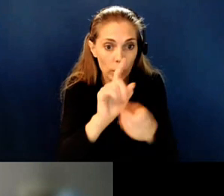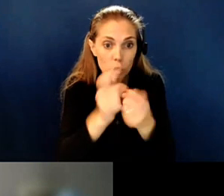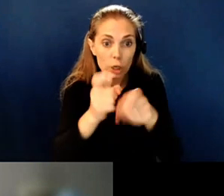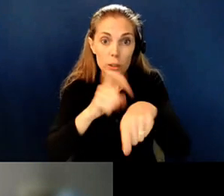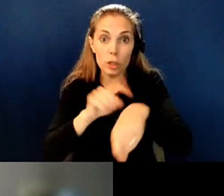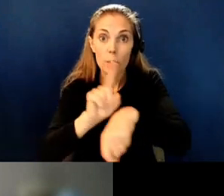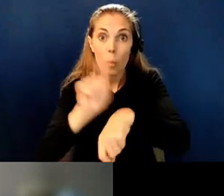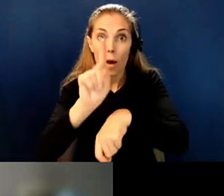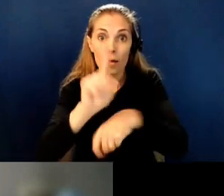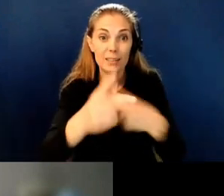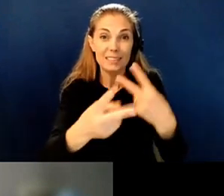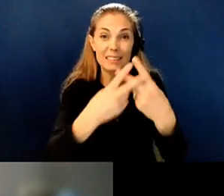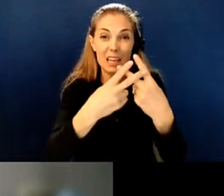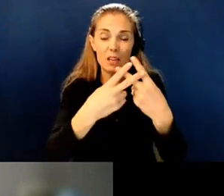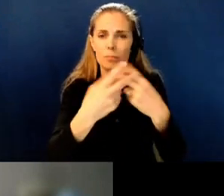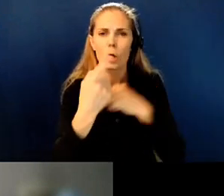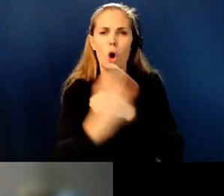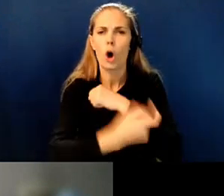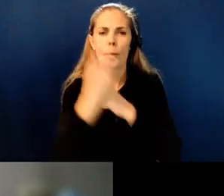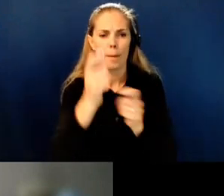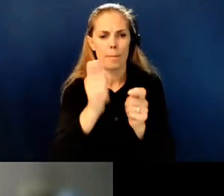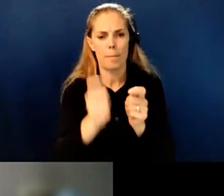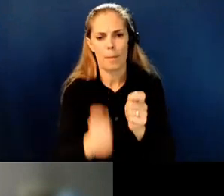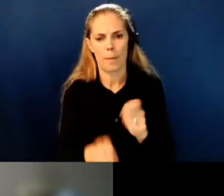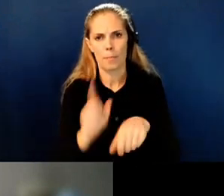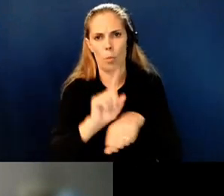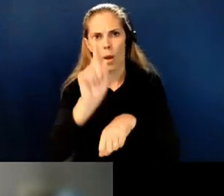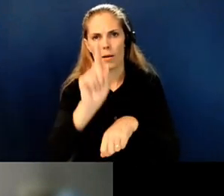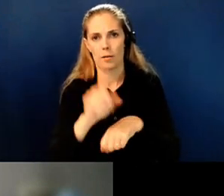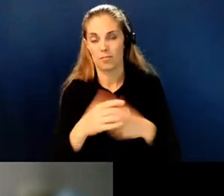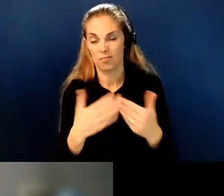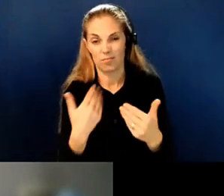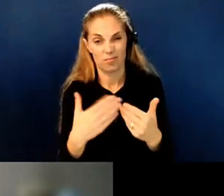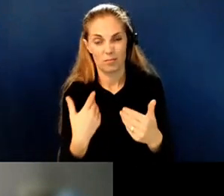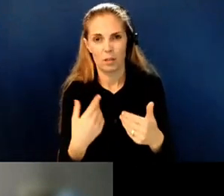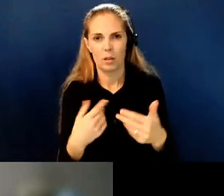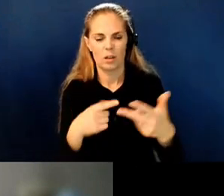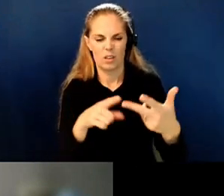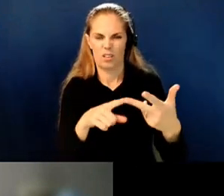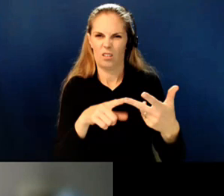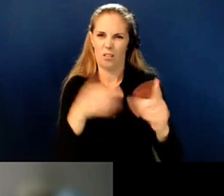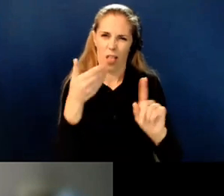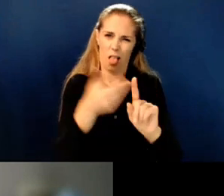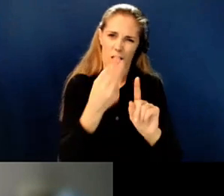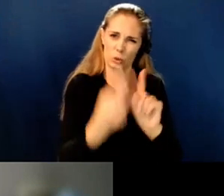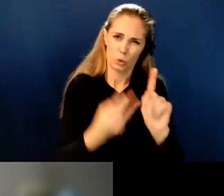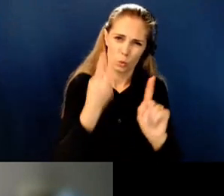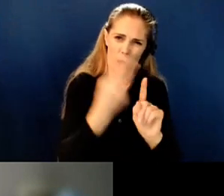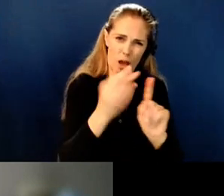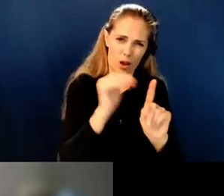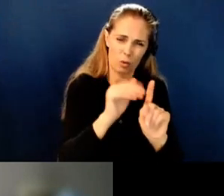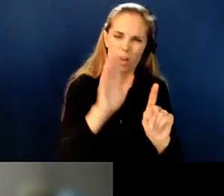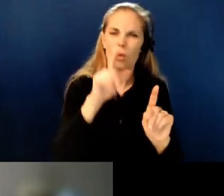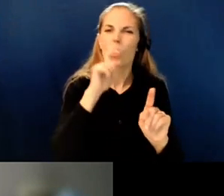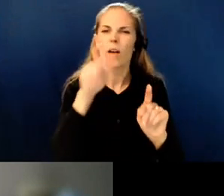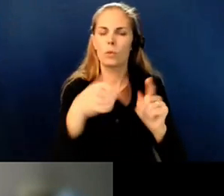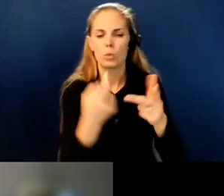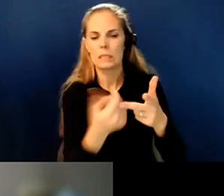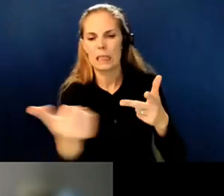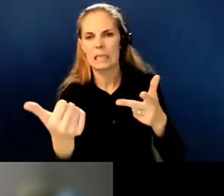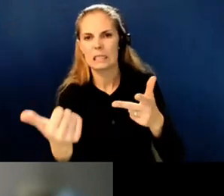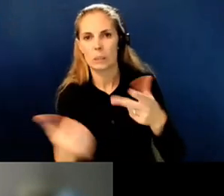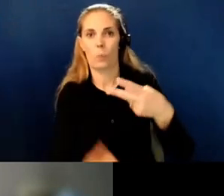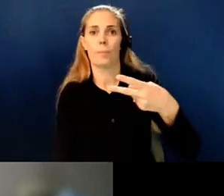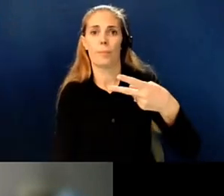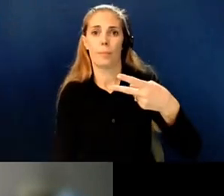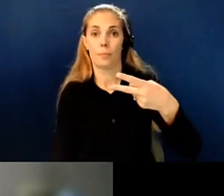these have been changed to 1 o'clock. You want to delete one of these, like the 2 hour before one, we delete it. It's gone. So really simple to use,